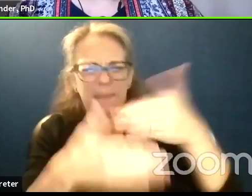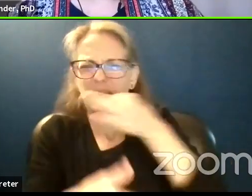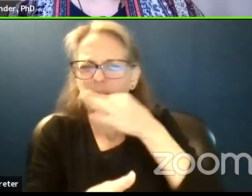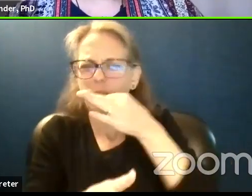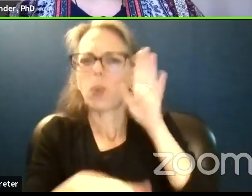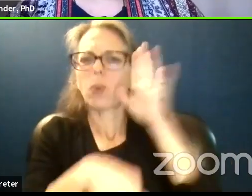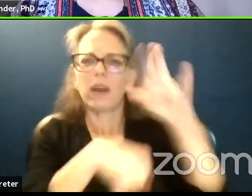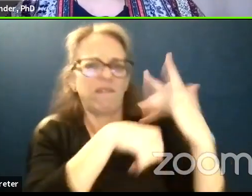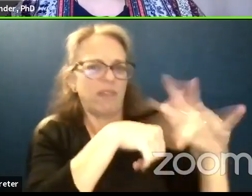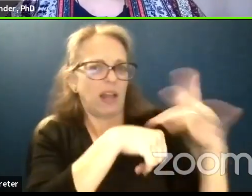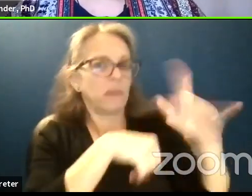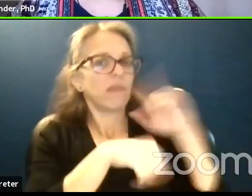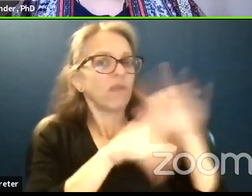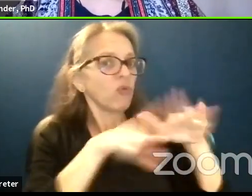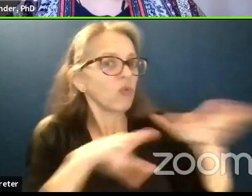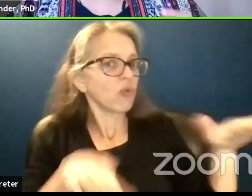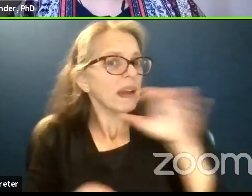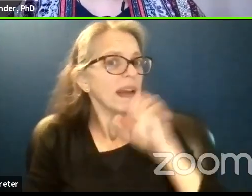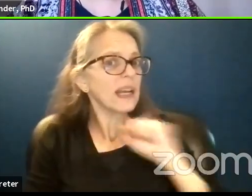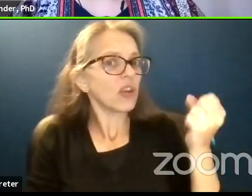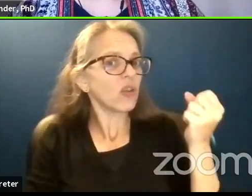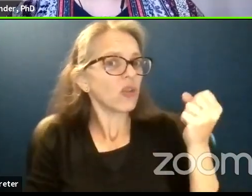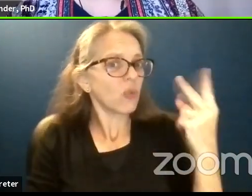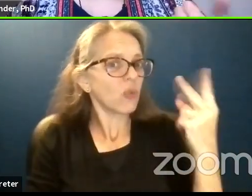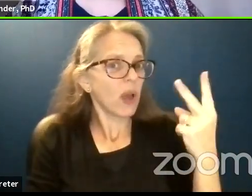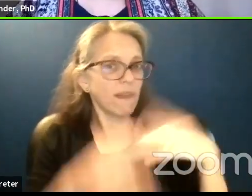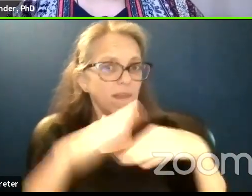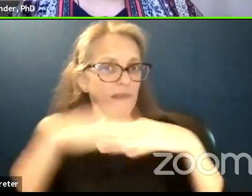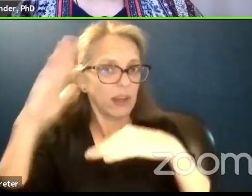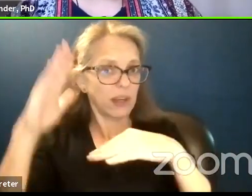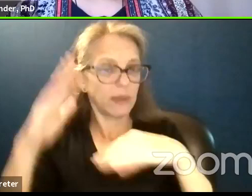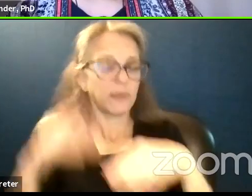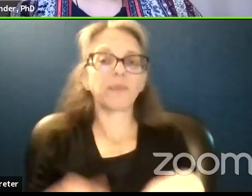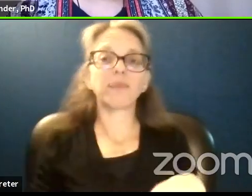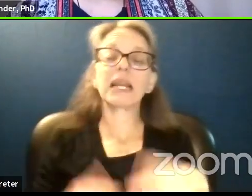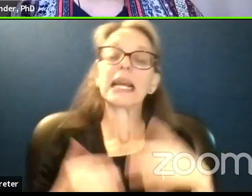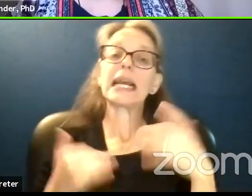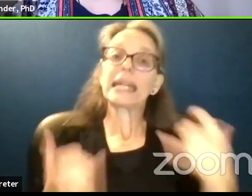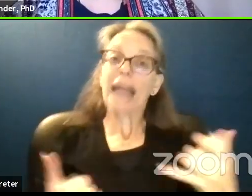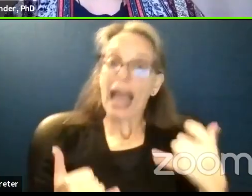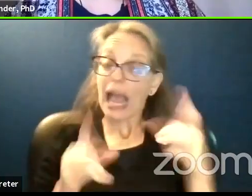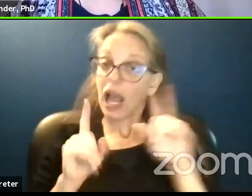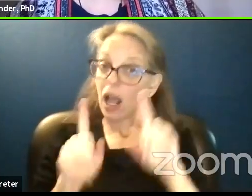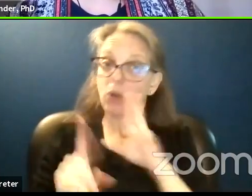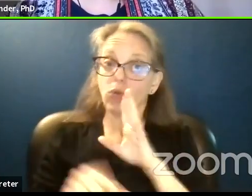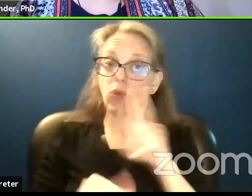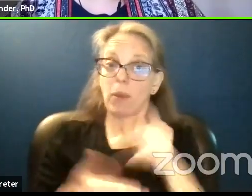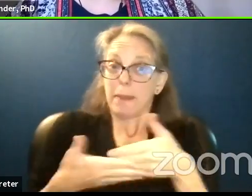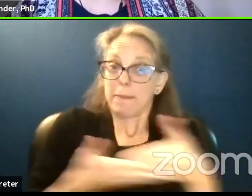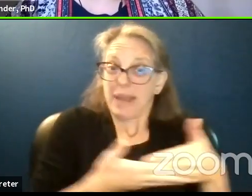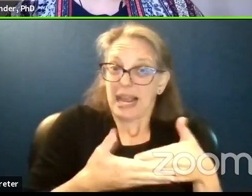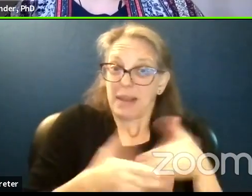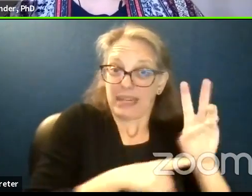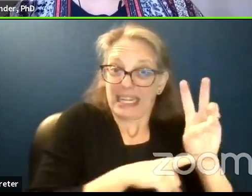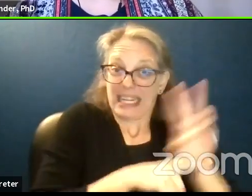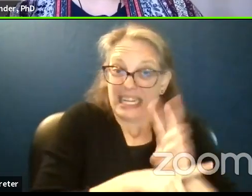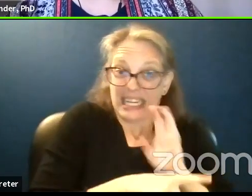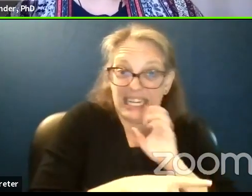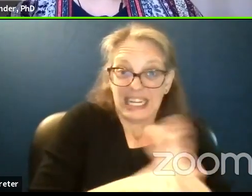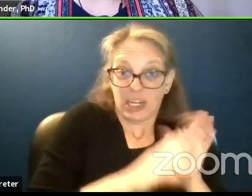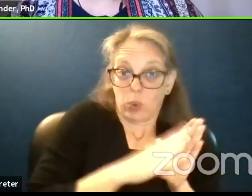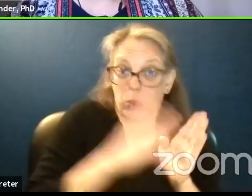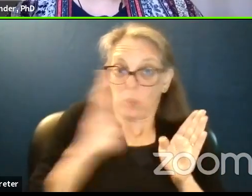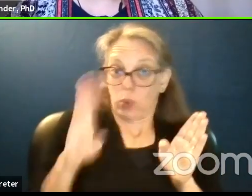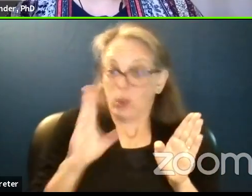and older. Now for kids that are 6 months, so little babies, all the way to age 12,